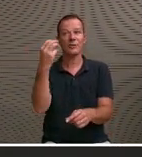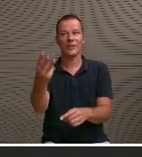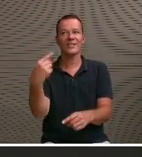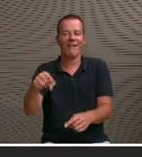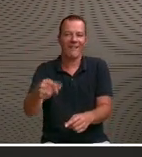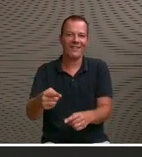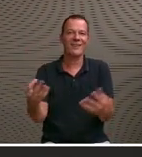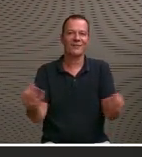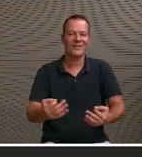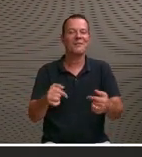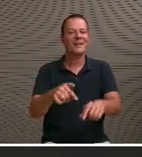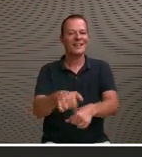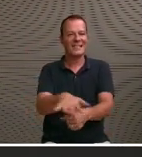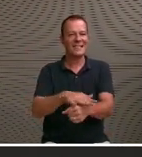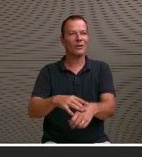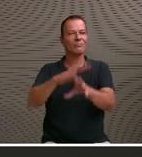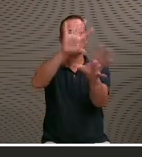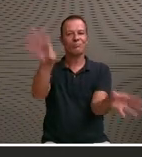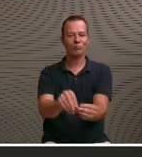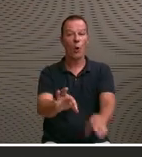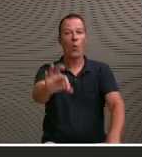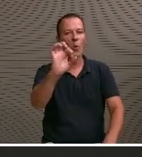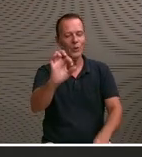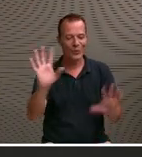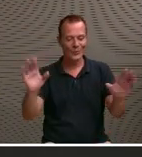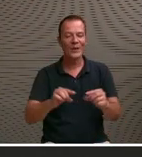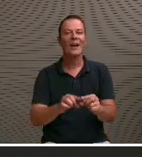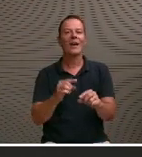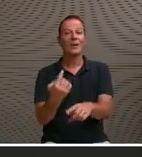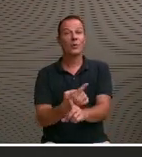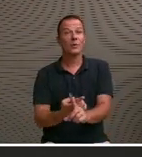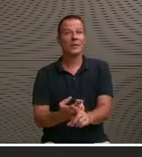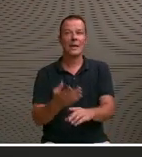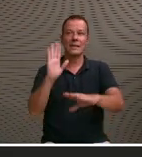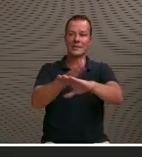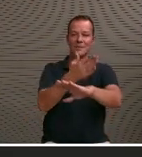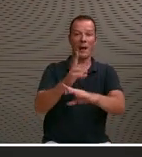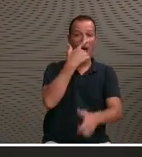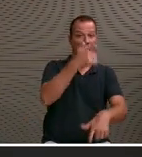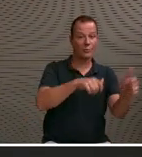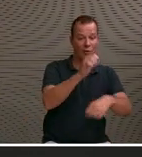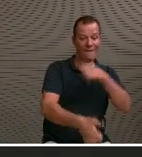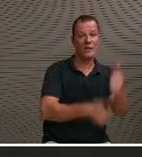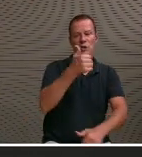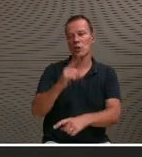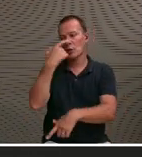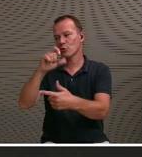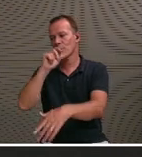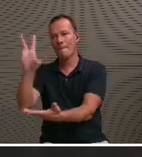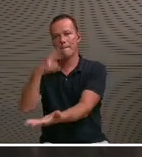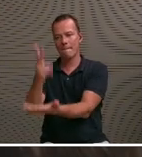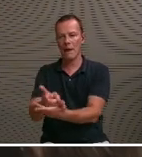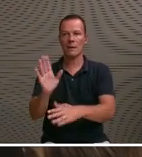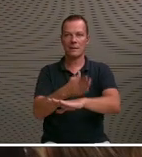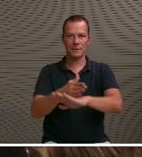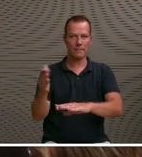there are 8. And the first thing that we believe separates the winners from the losers, or the people that aren't going to capture quite as much of the value